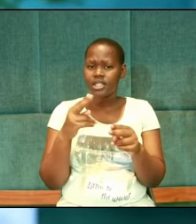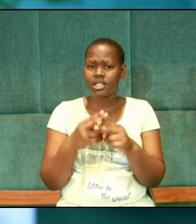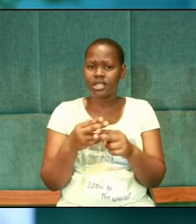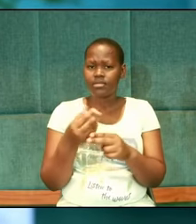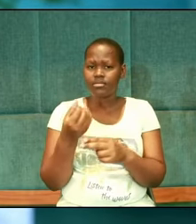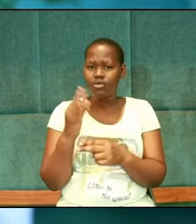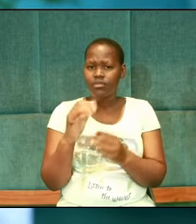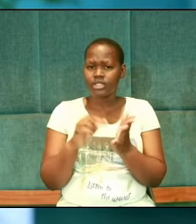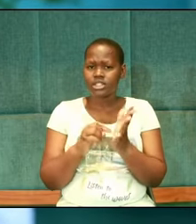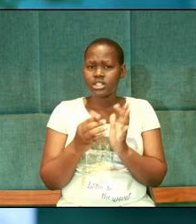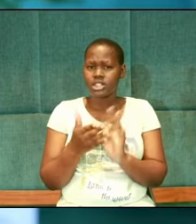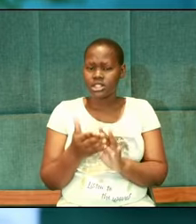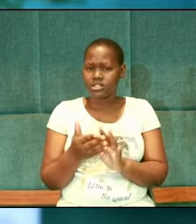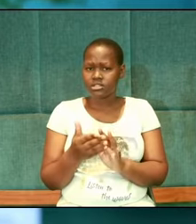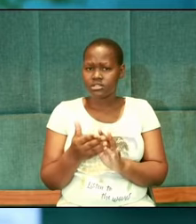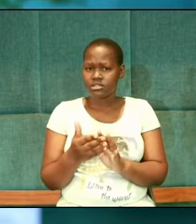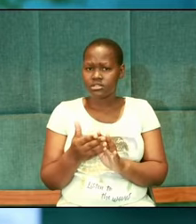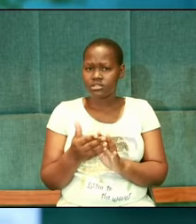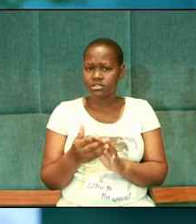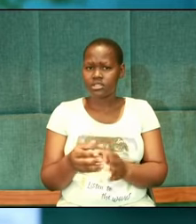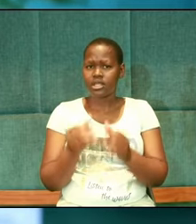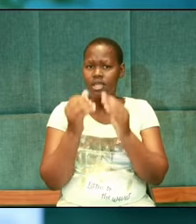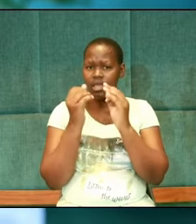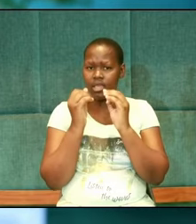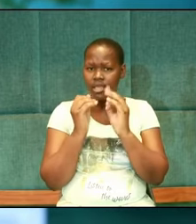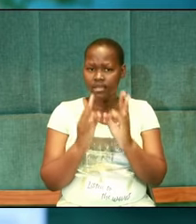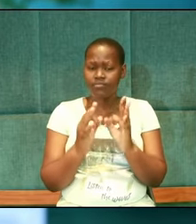Jesus, if ever